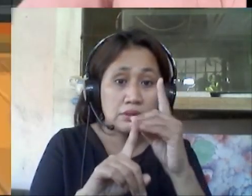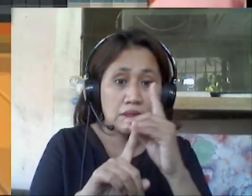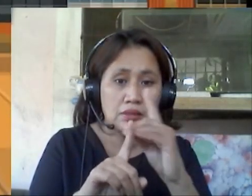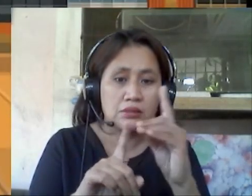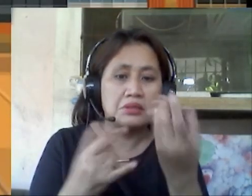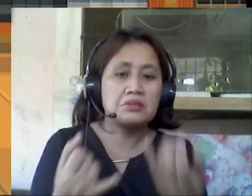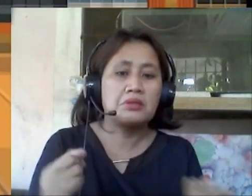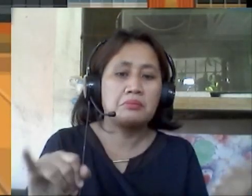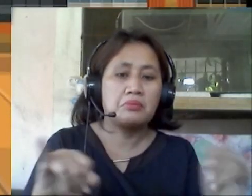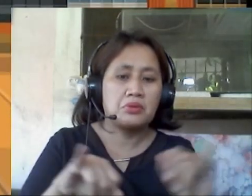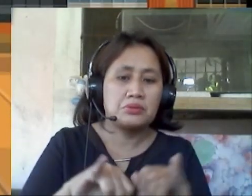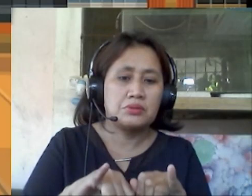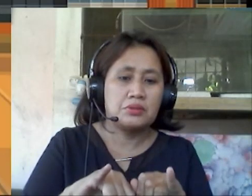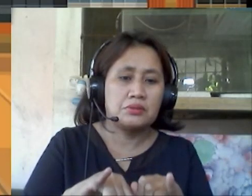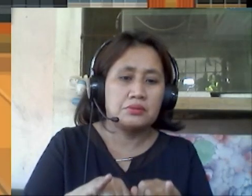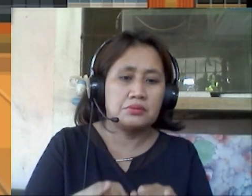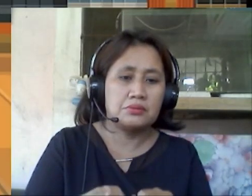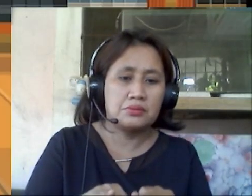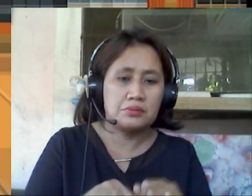sources.